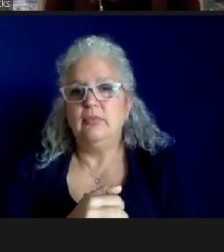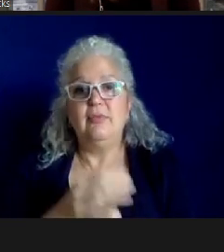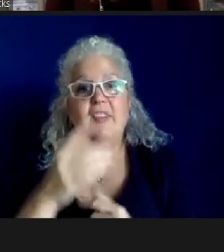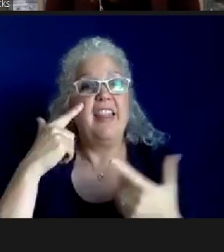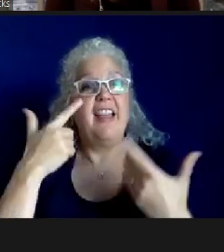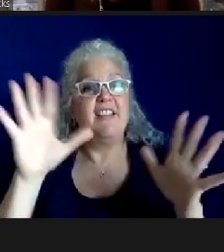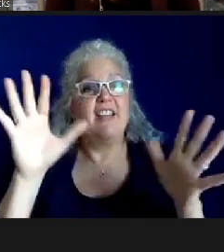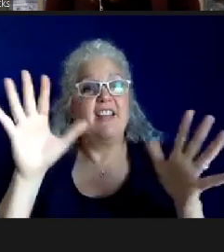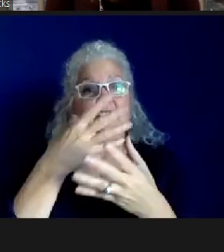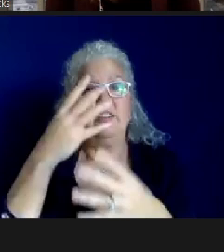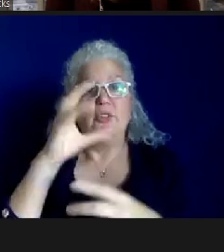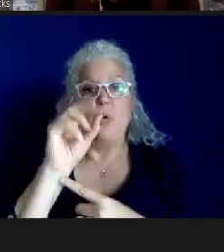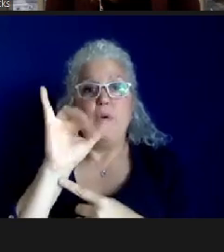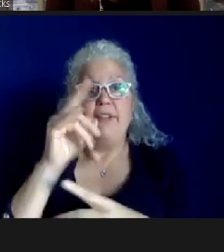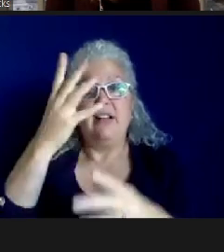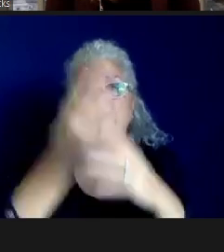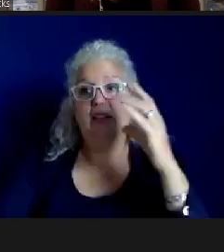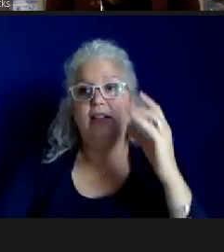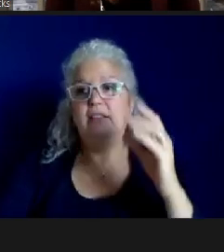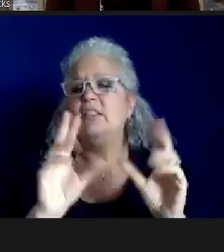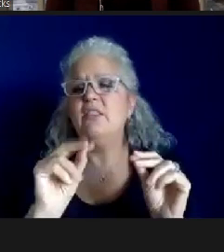to rely upon that.